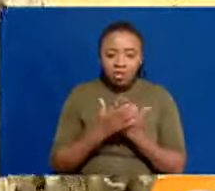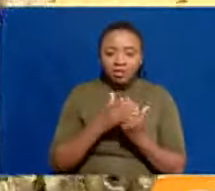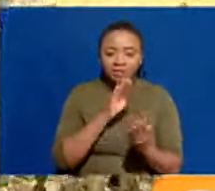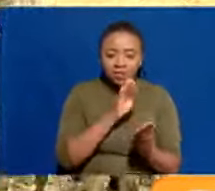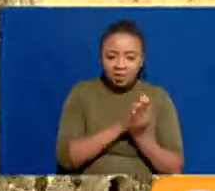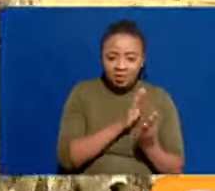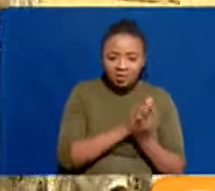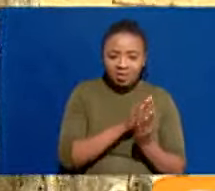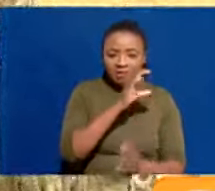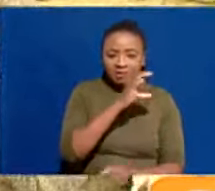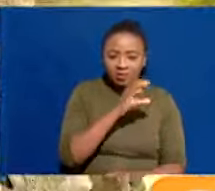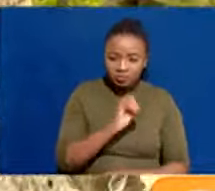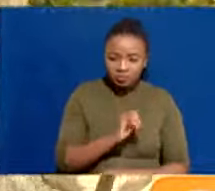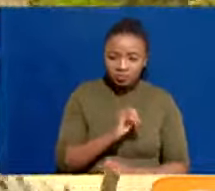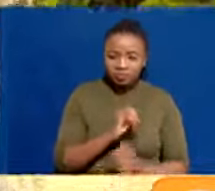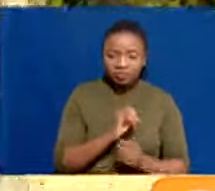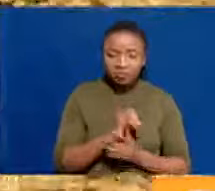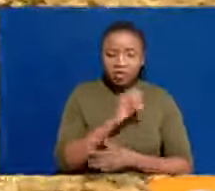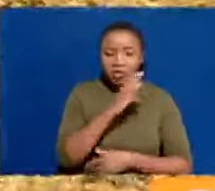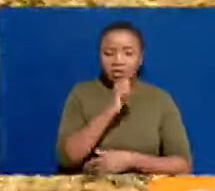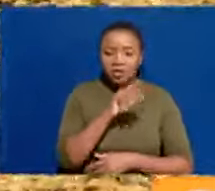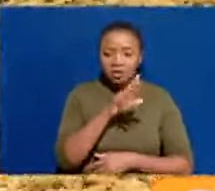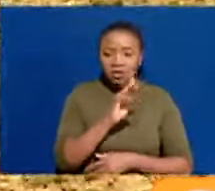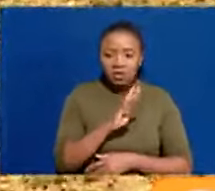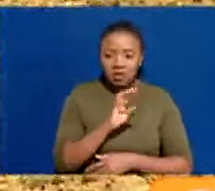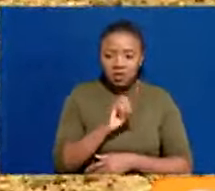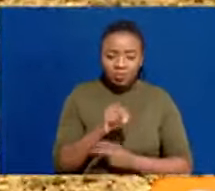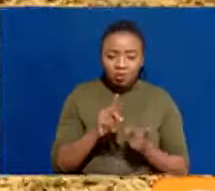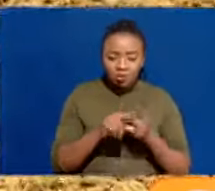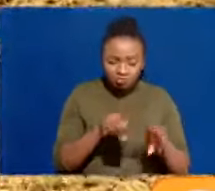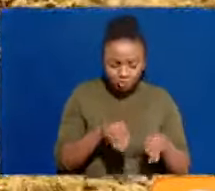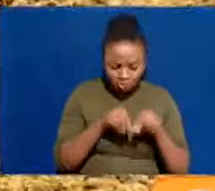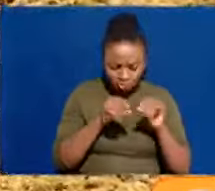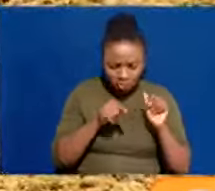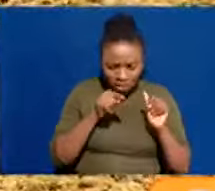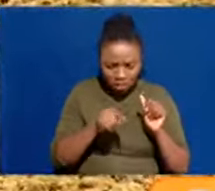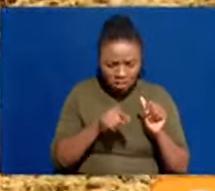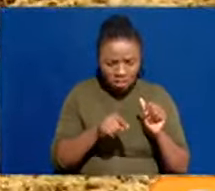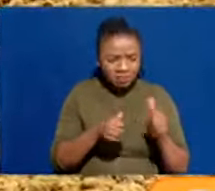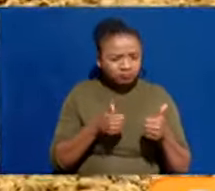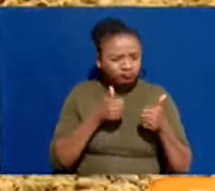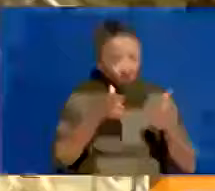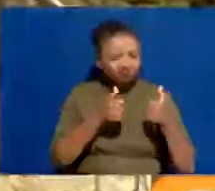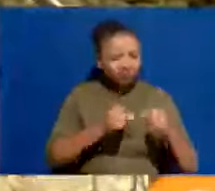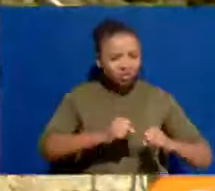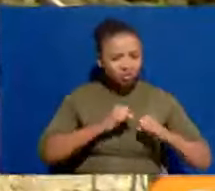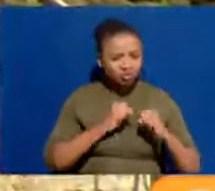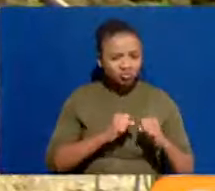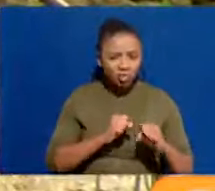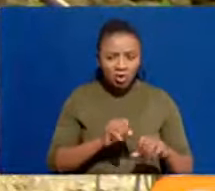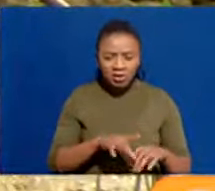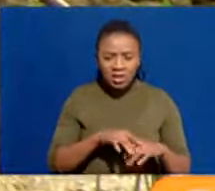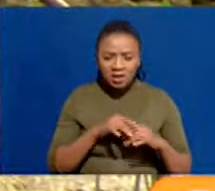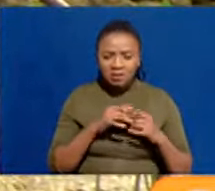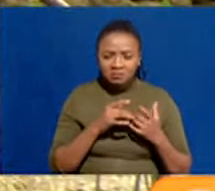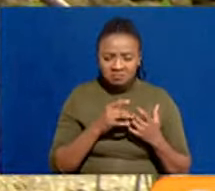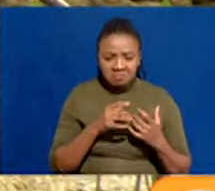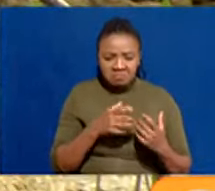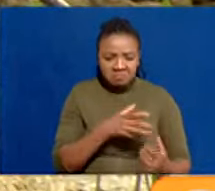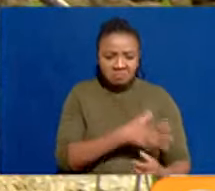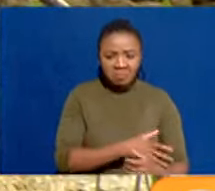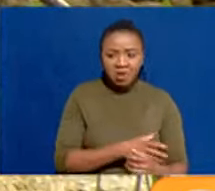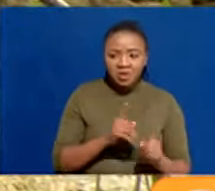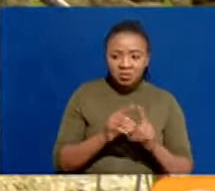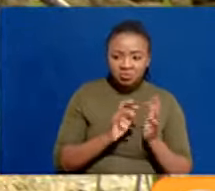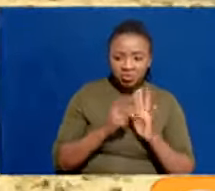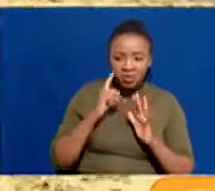storing carbon. The muddy soil that mangroves live in is also extremely carbon rich, and over time, the mangroves help to not